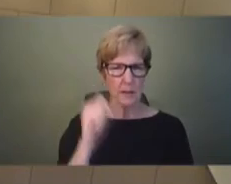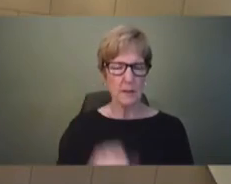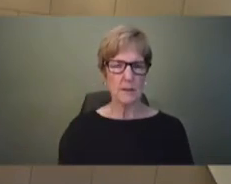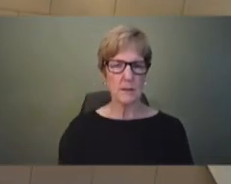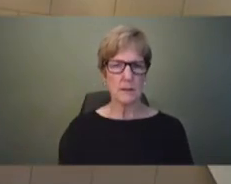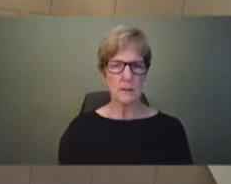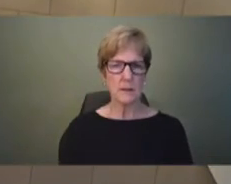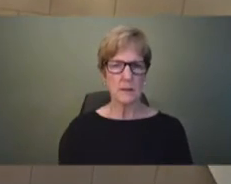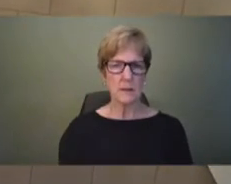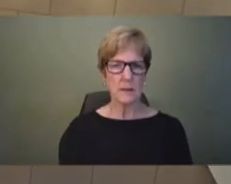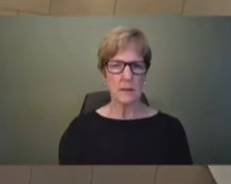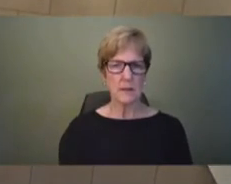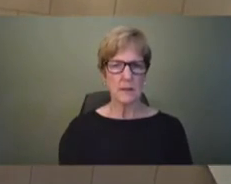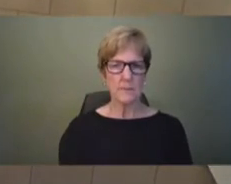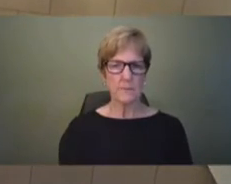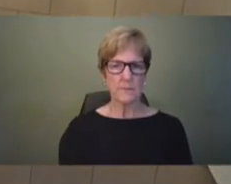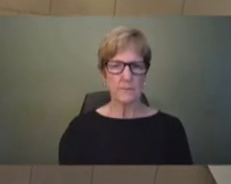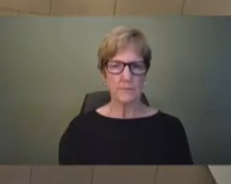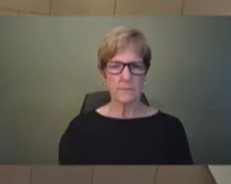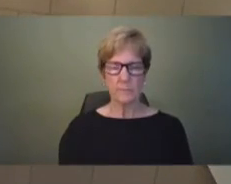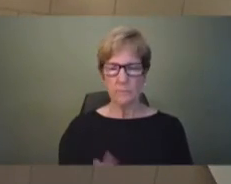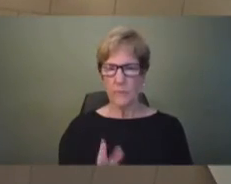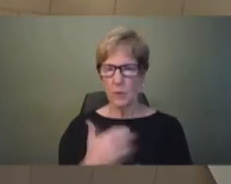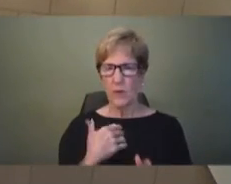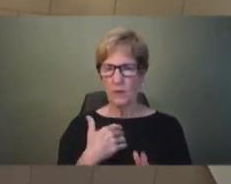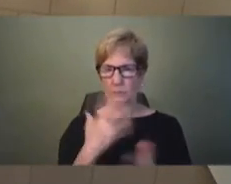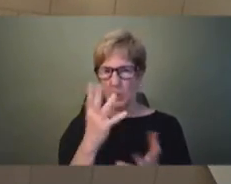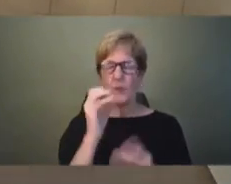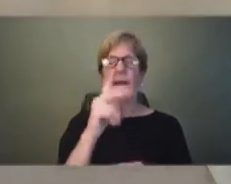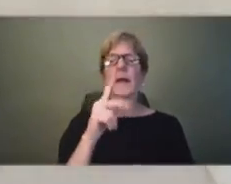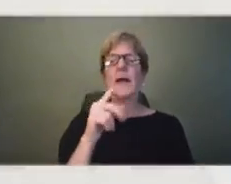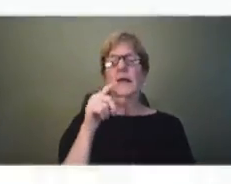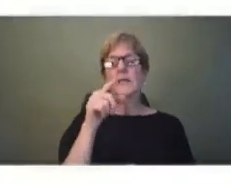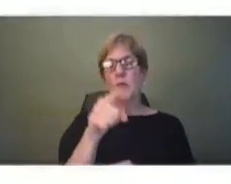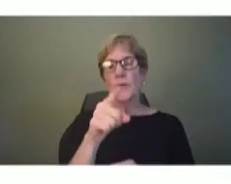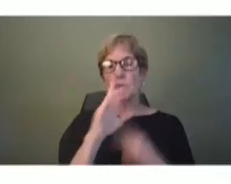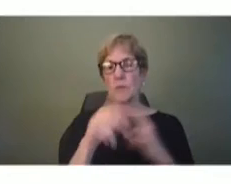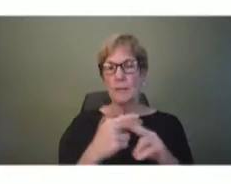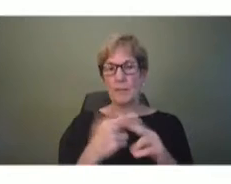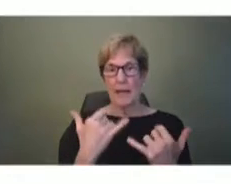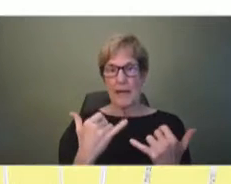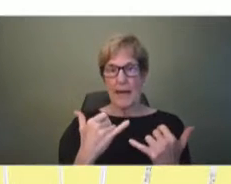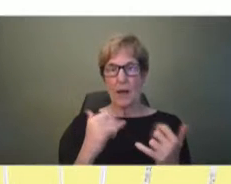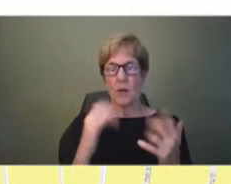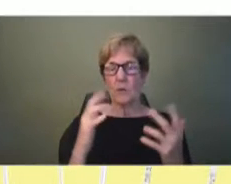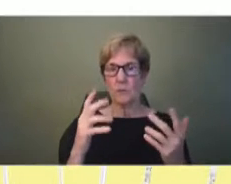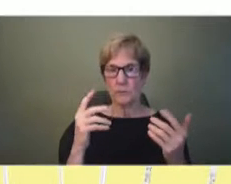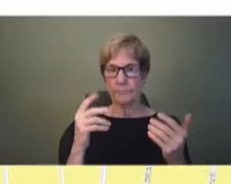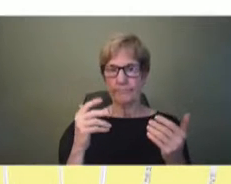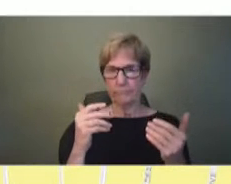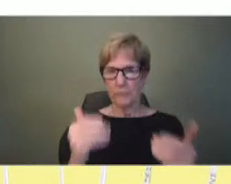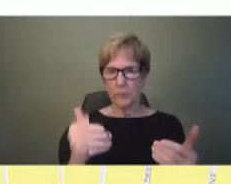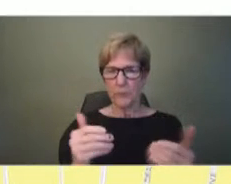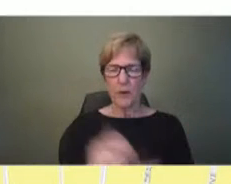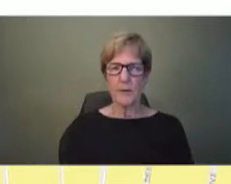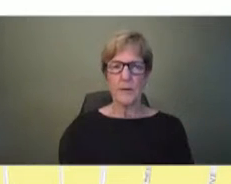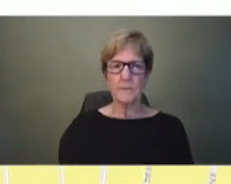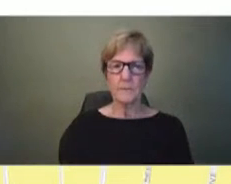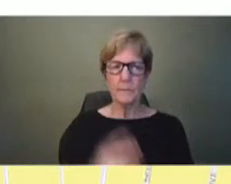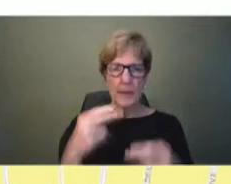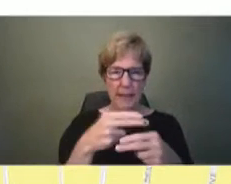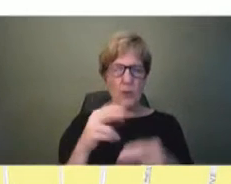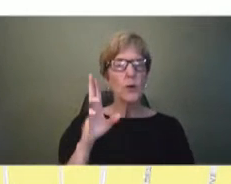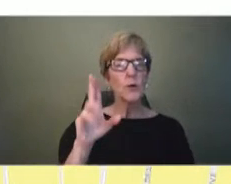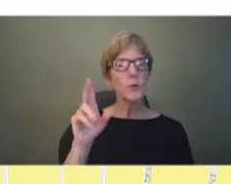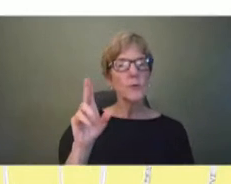yesterday if not I can just keep there we are okay this is mostly what I've talked about now if we could move on I got the next slide so on the udio